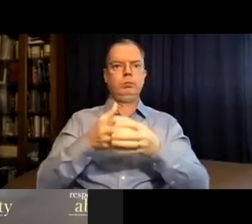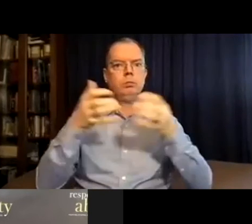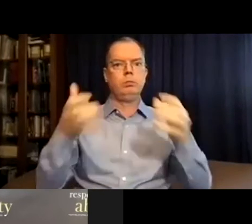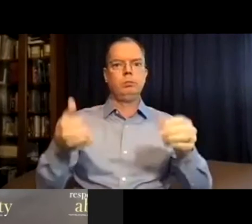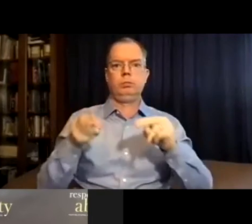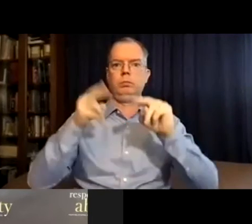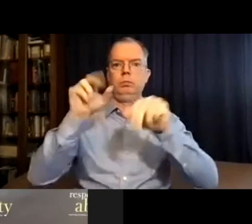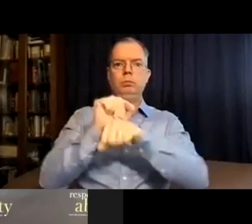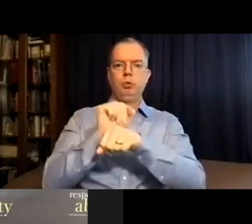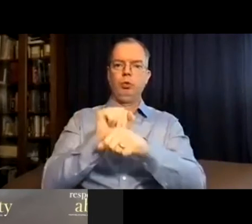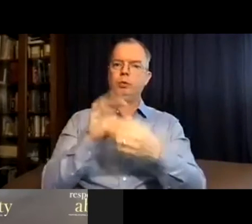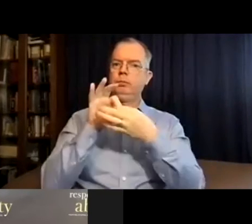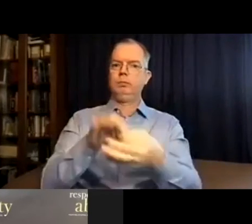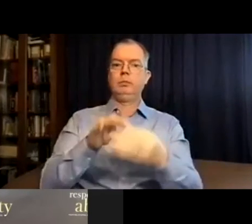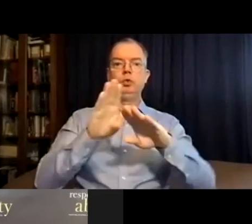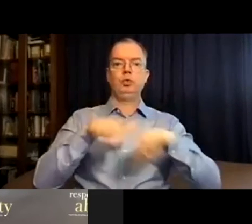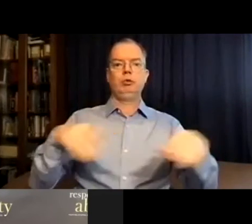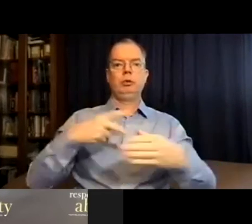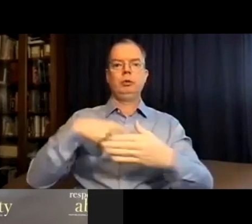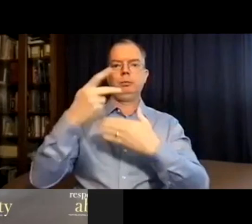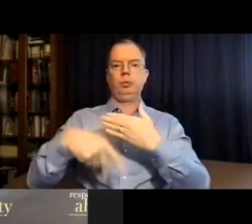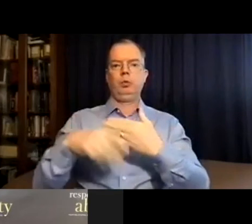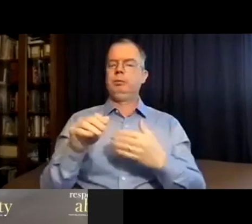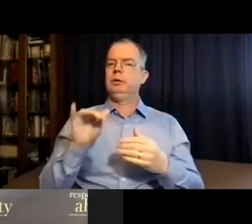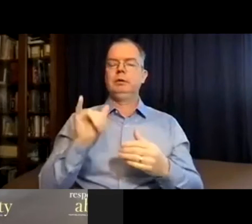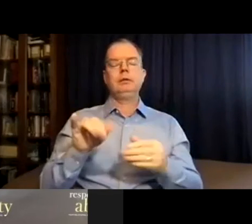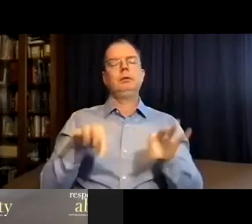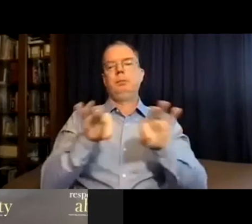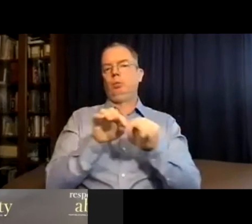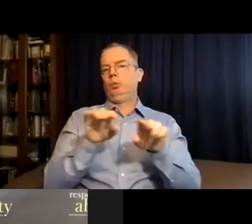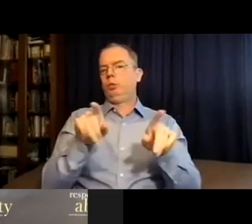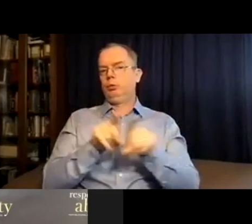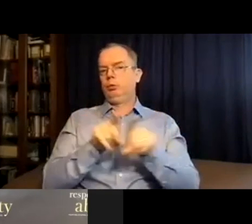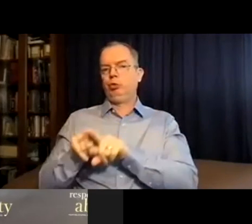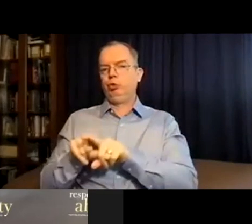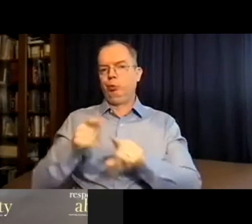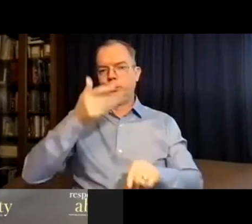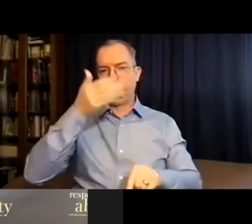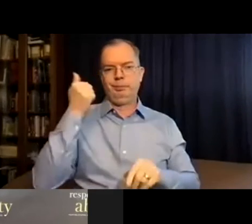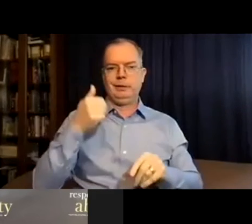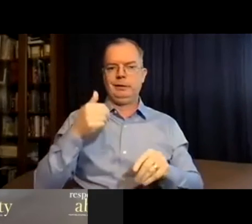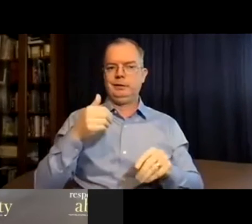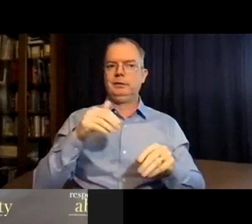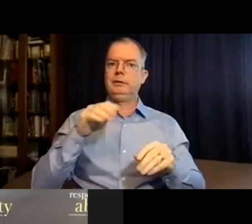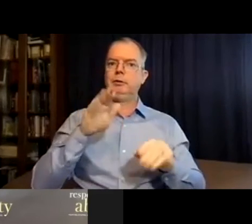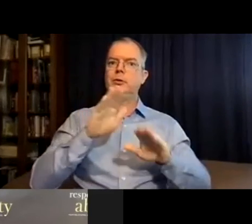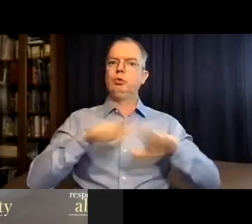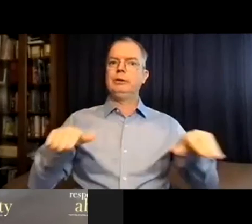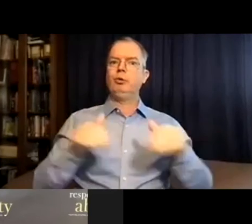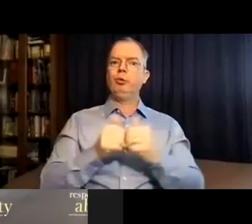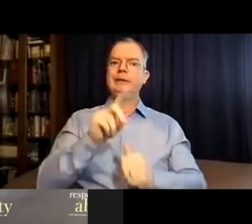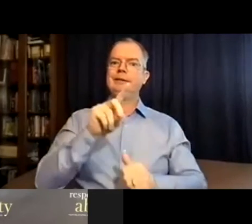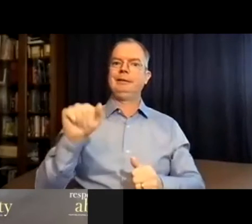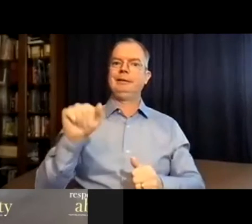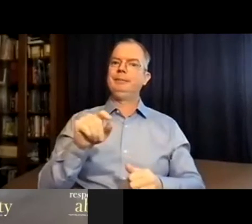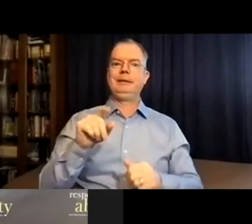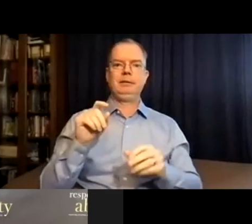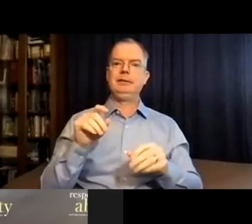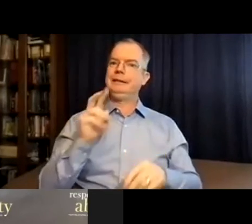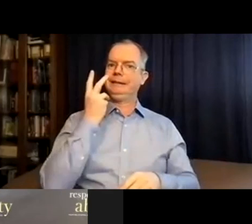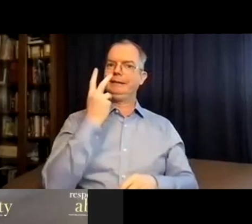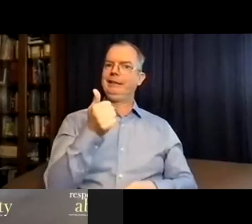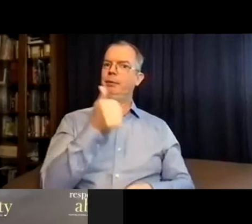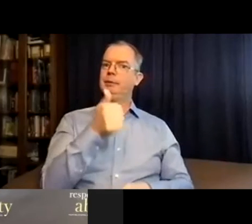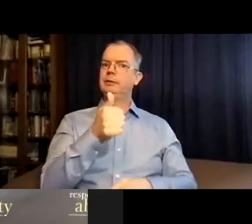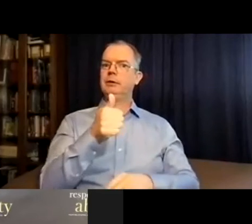Also with children in the program, we've been doing a lot of stuff with children's programs. And that's also important work because